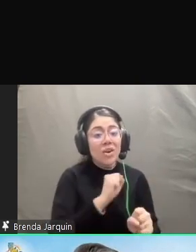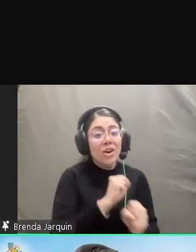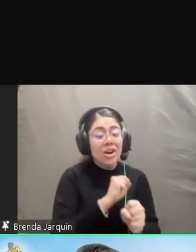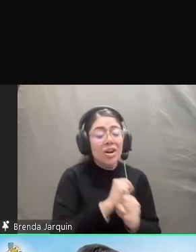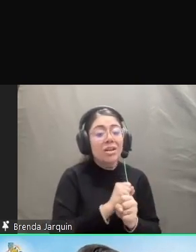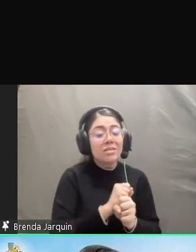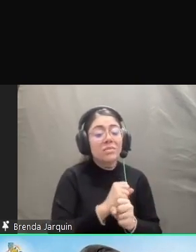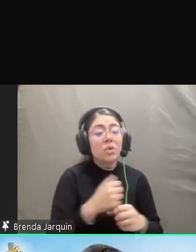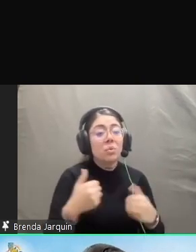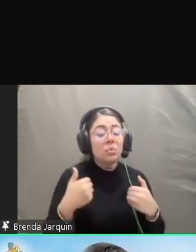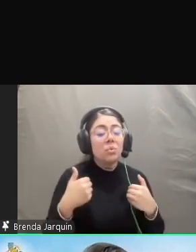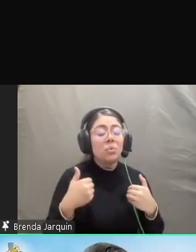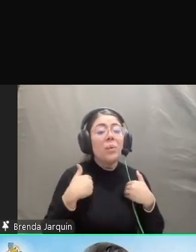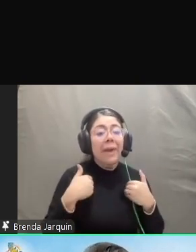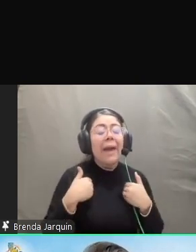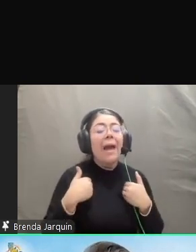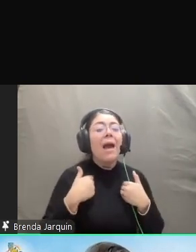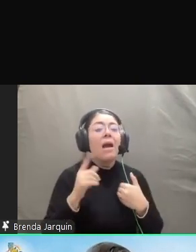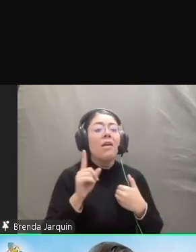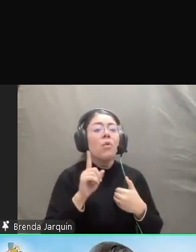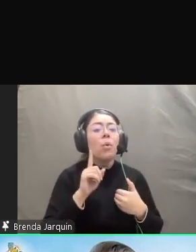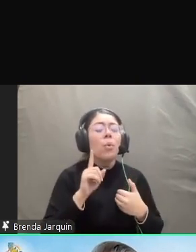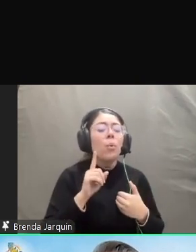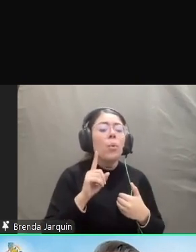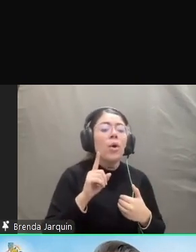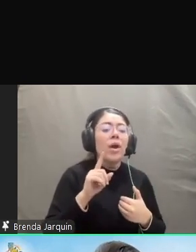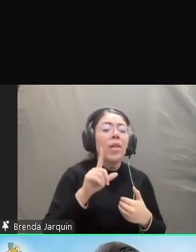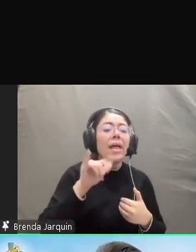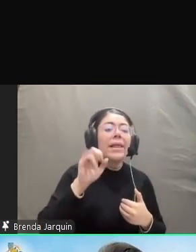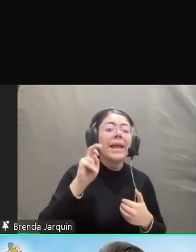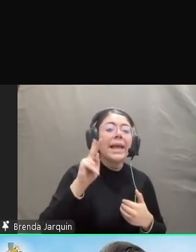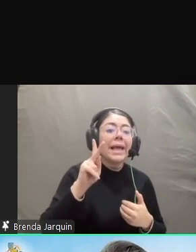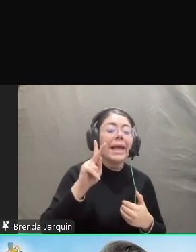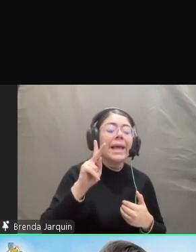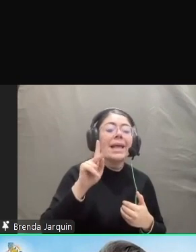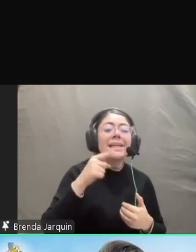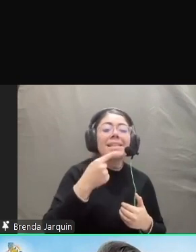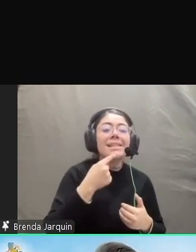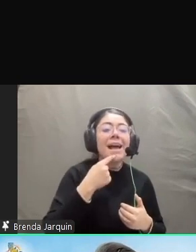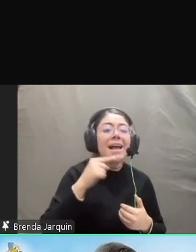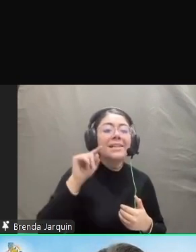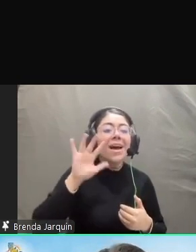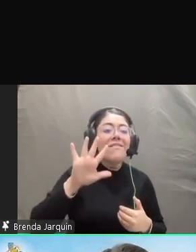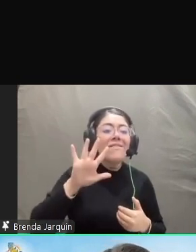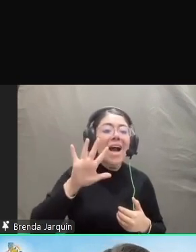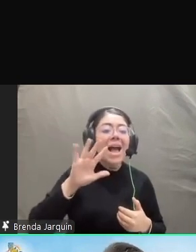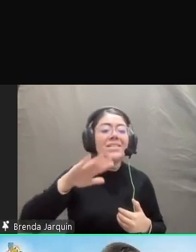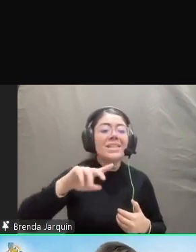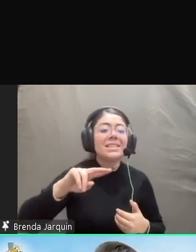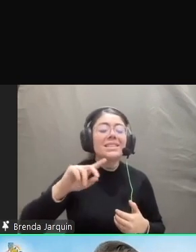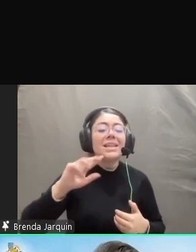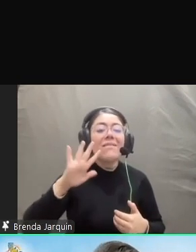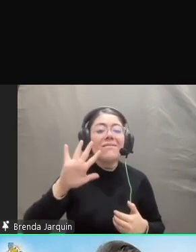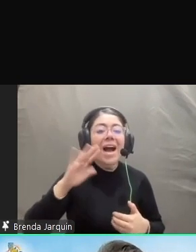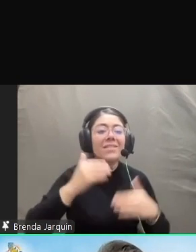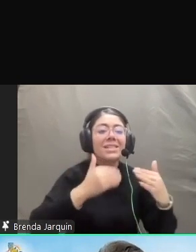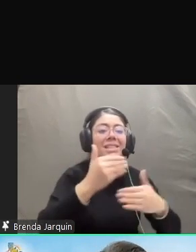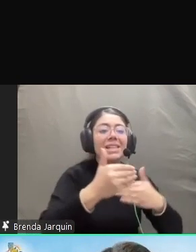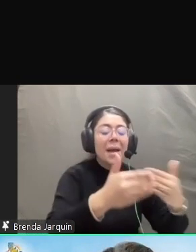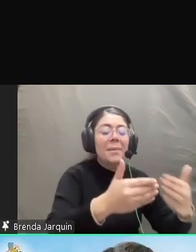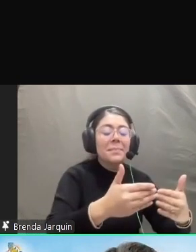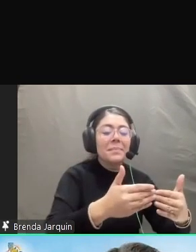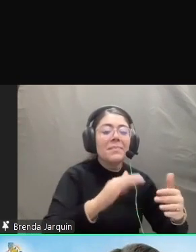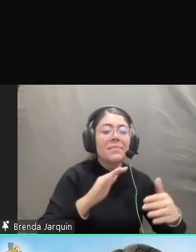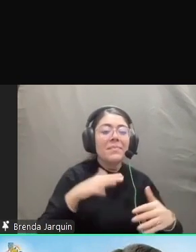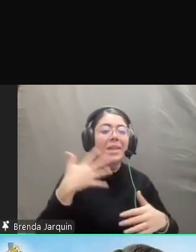a Collaboration. And the link is on this page. I will follow with some screenshots and just give you a very brief outline of